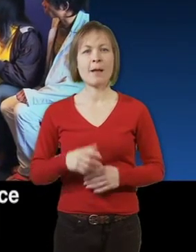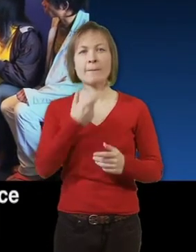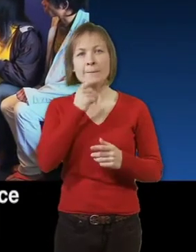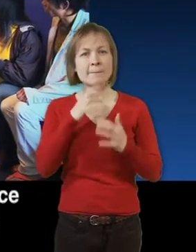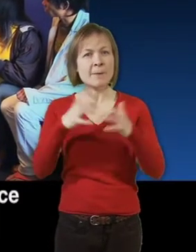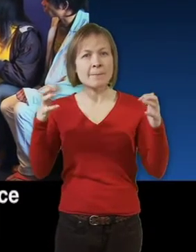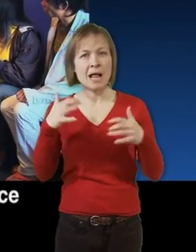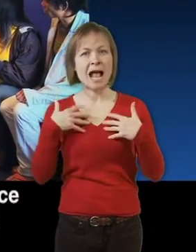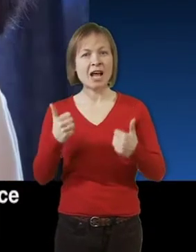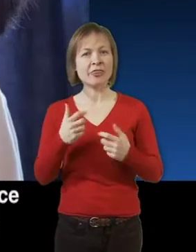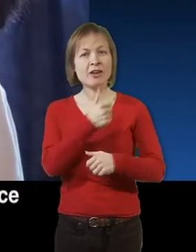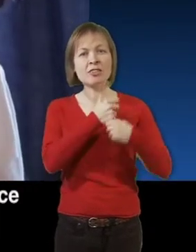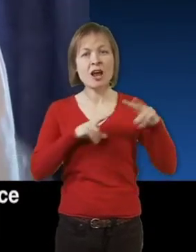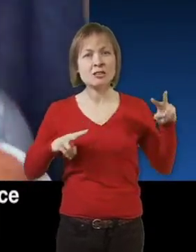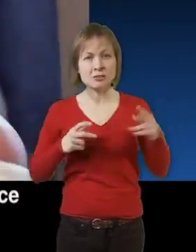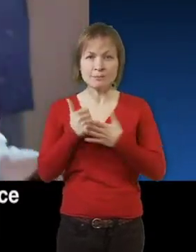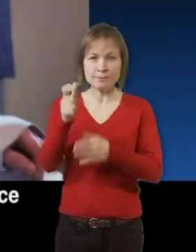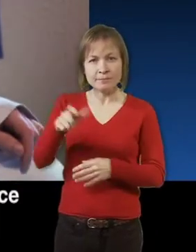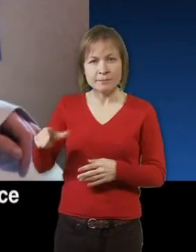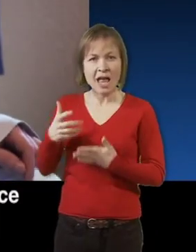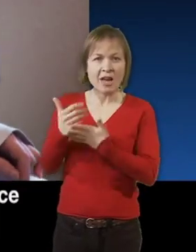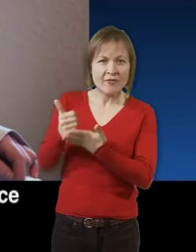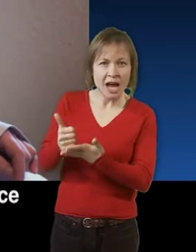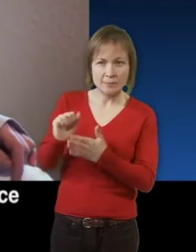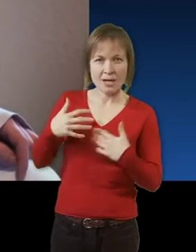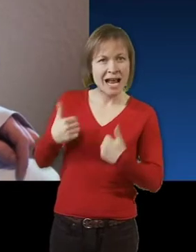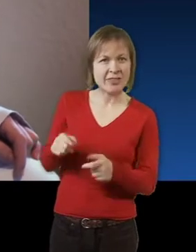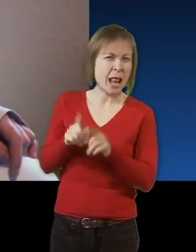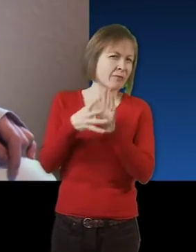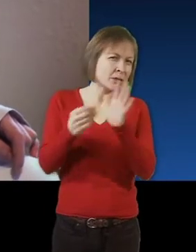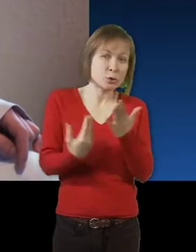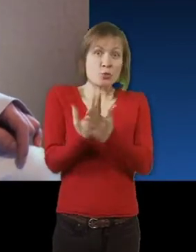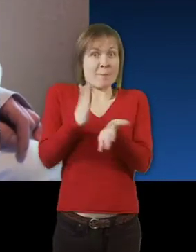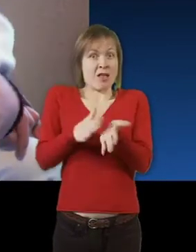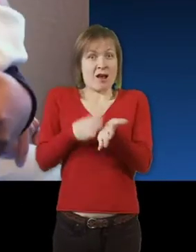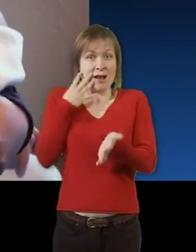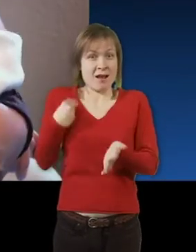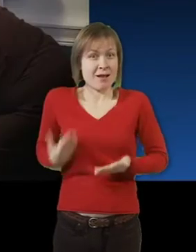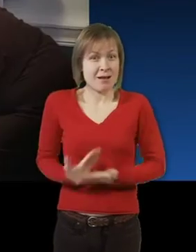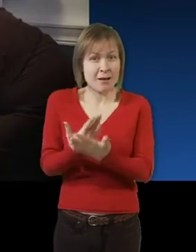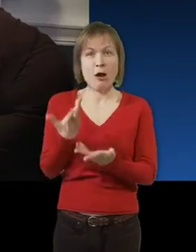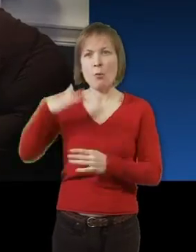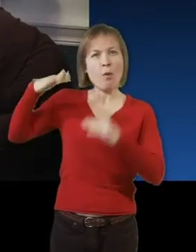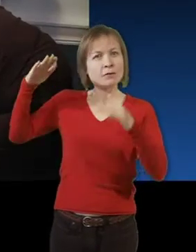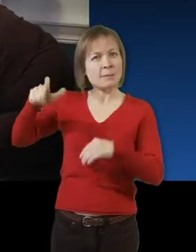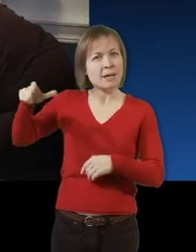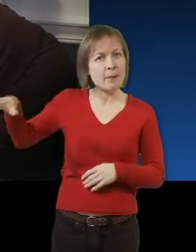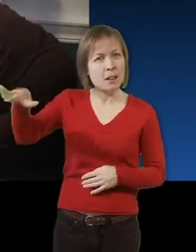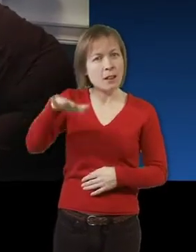Public health nurses give advice to people about their health. For example, new mothers and older